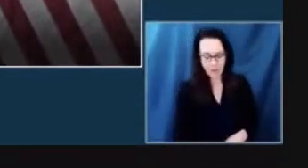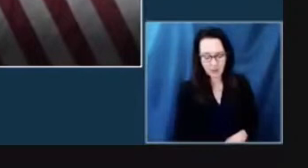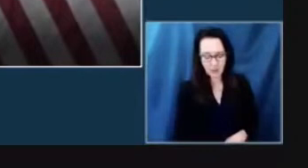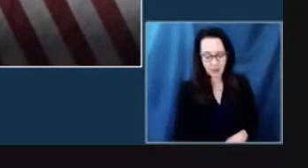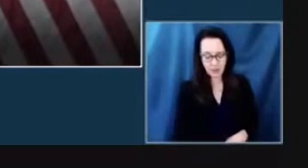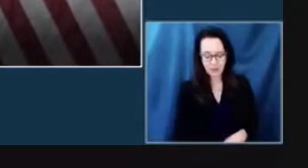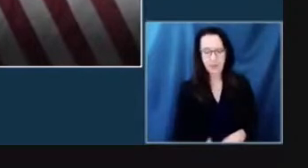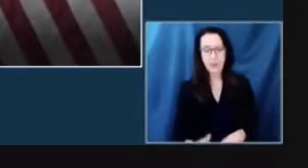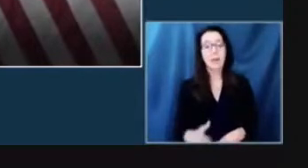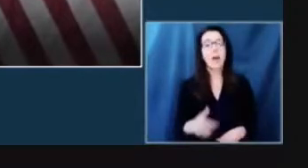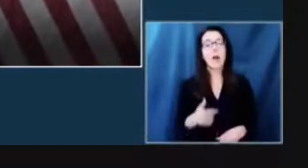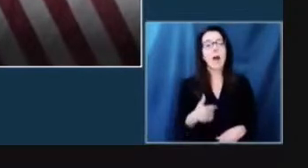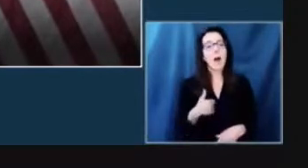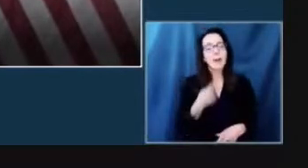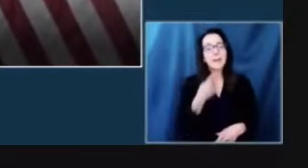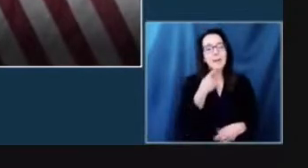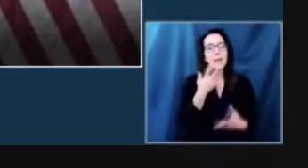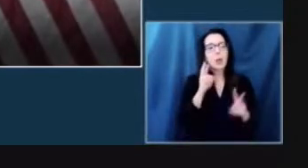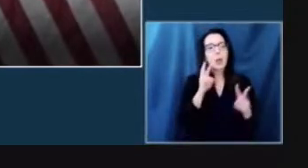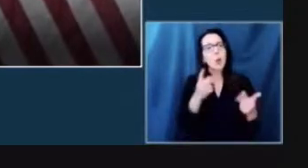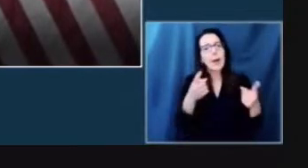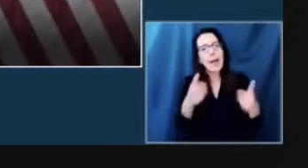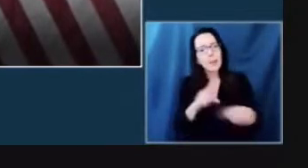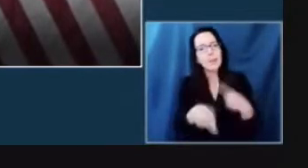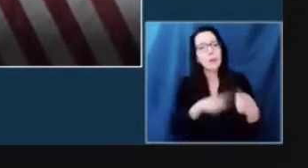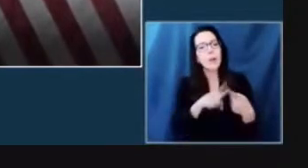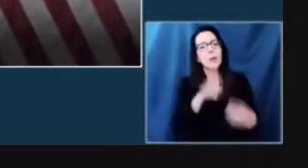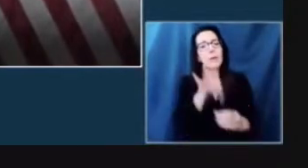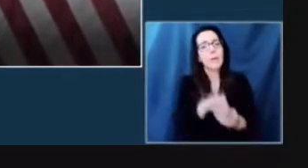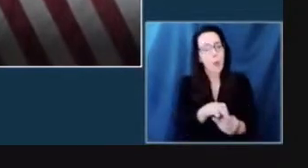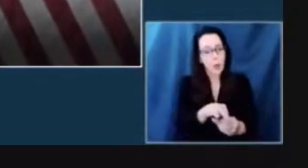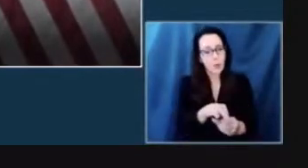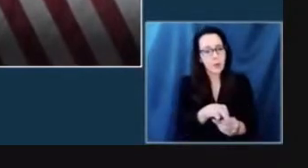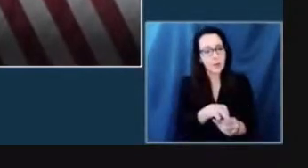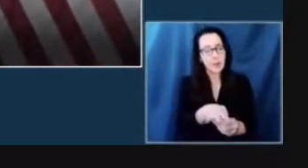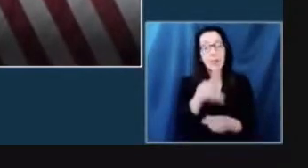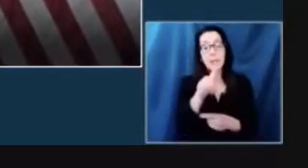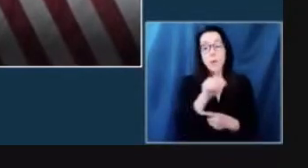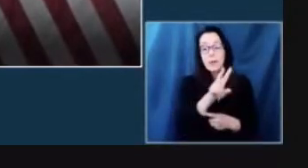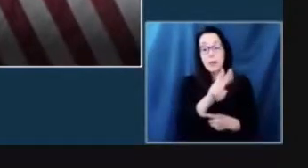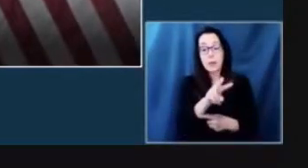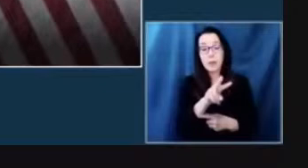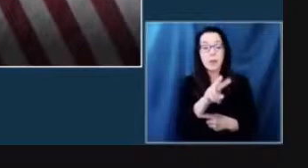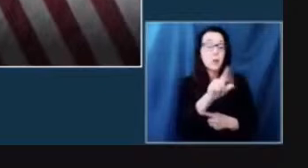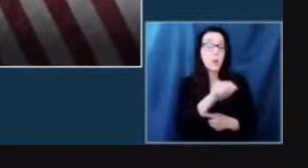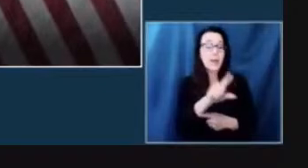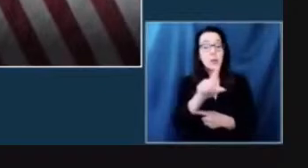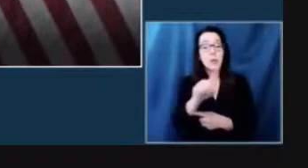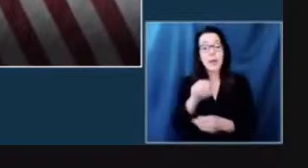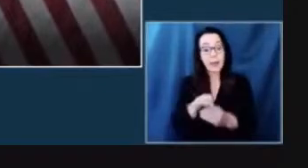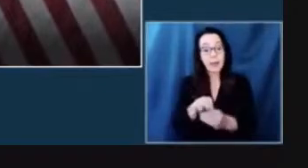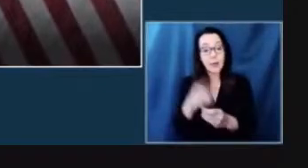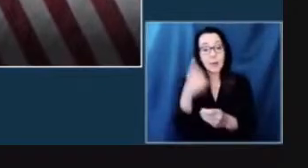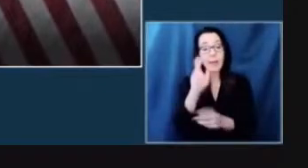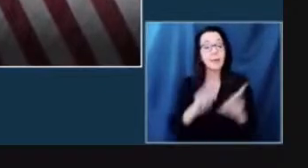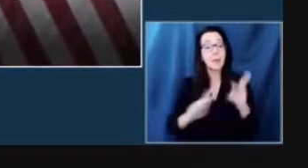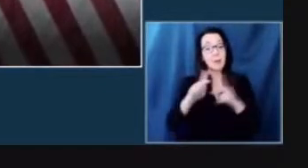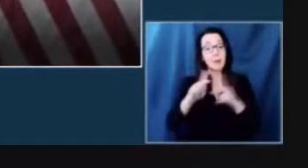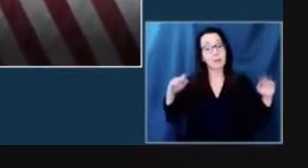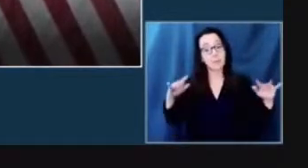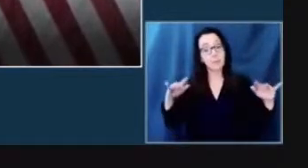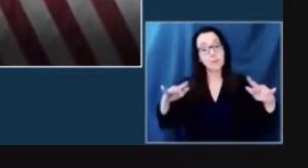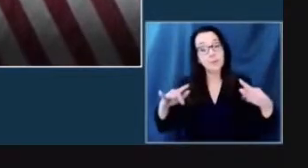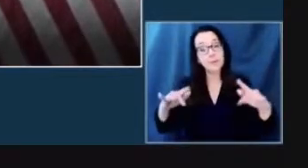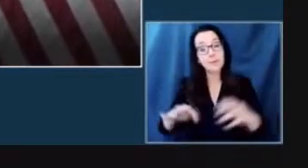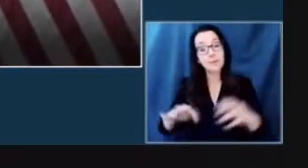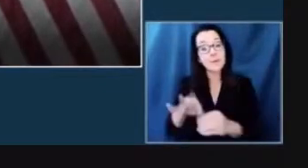what happens when you vote. In the 2020 election, because people turned out in record numbers, we